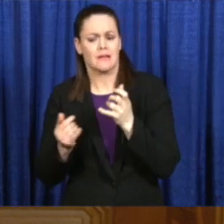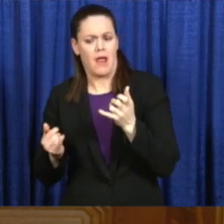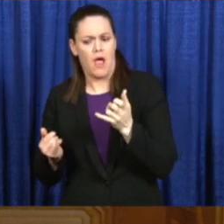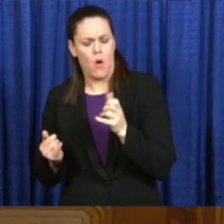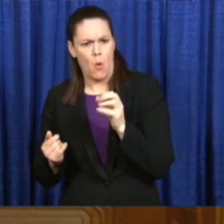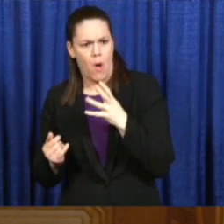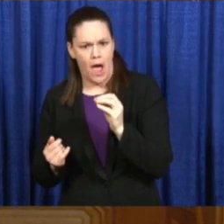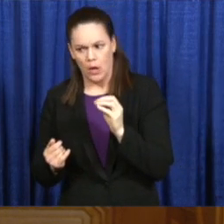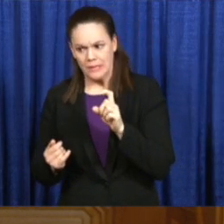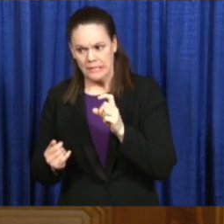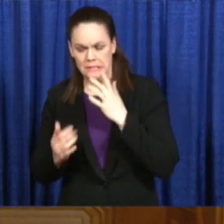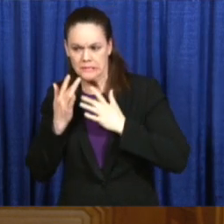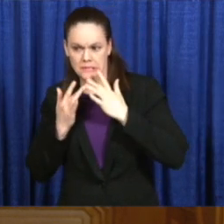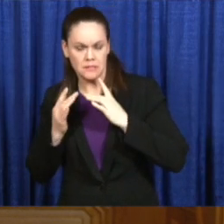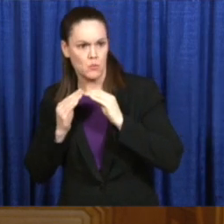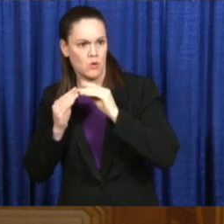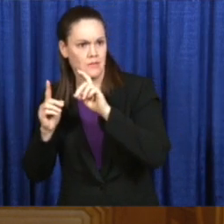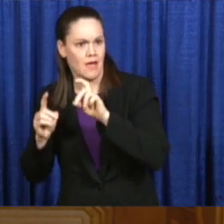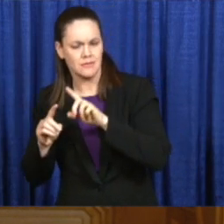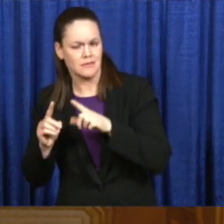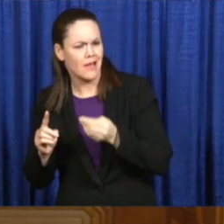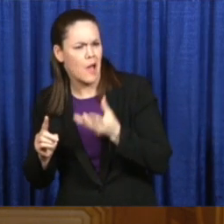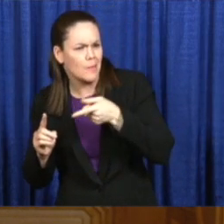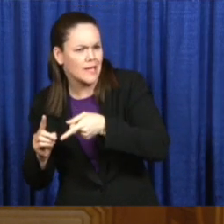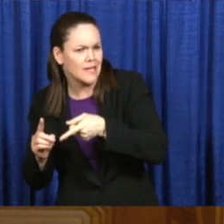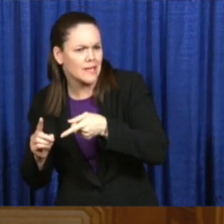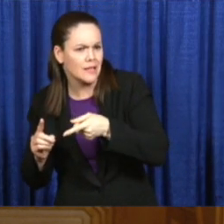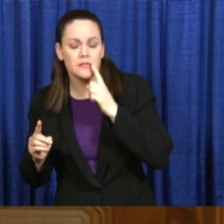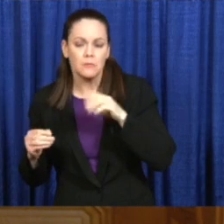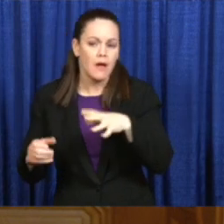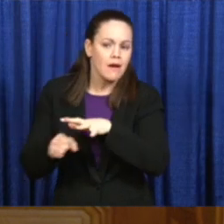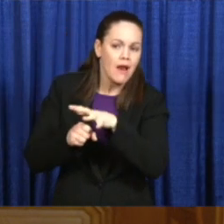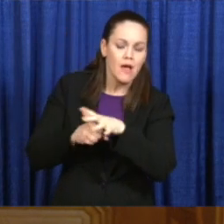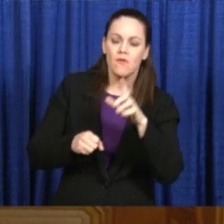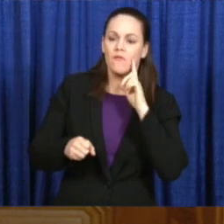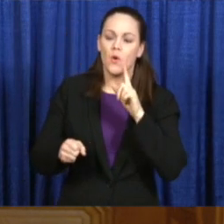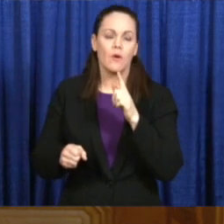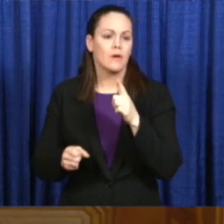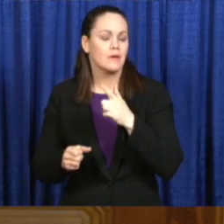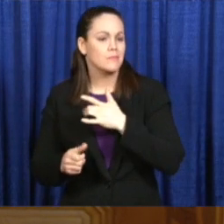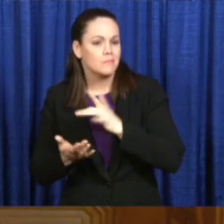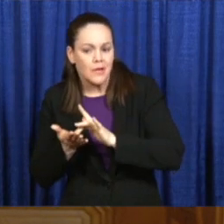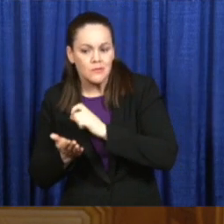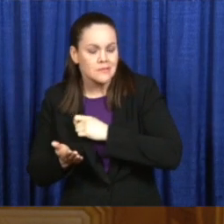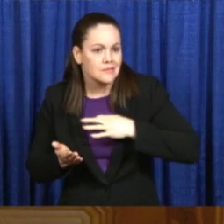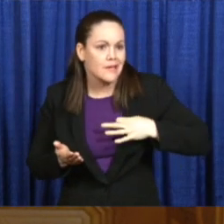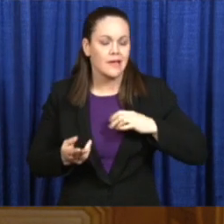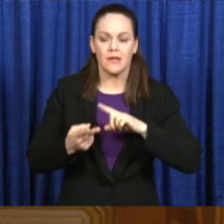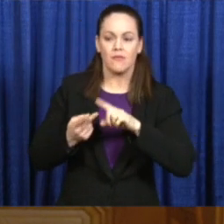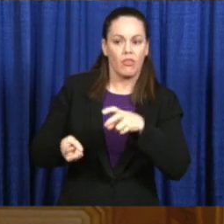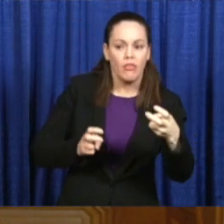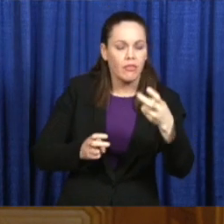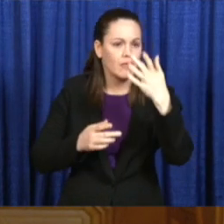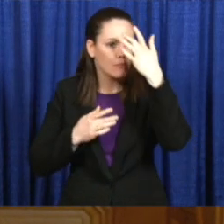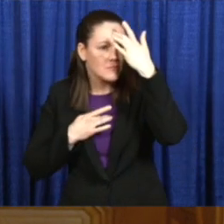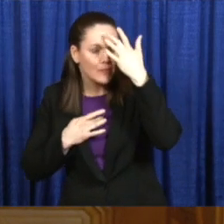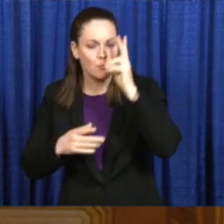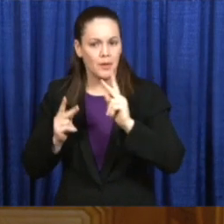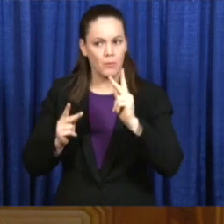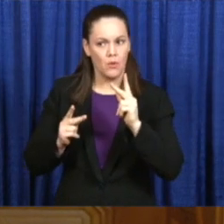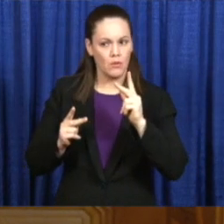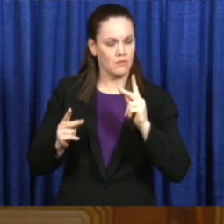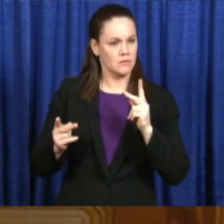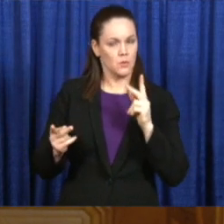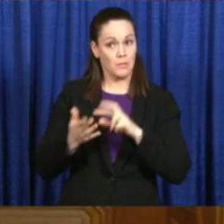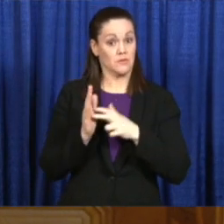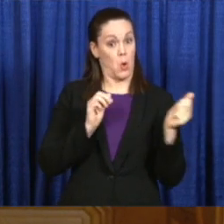tests needed so that medical professionals and the sickest patients no longer need to be the only ones being tested, but anyone who needs to be tested can get